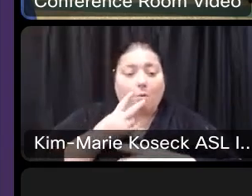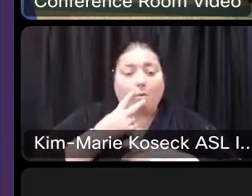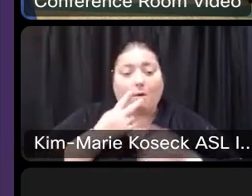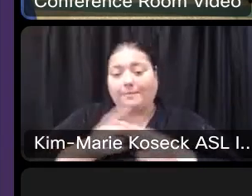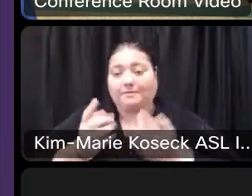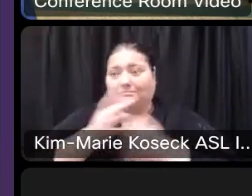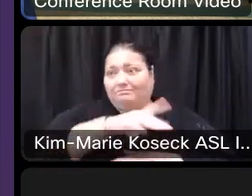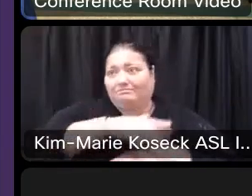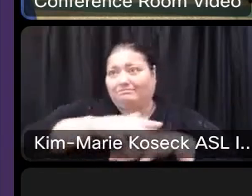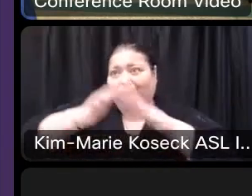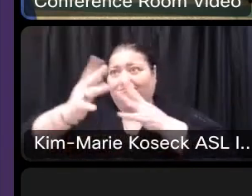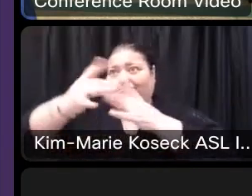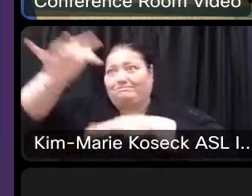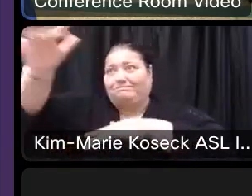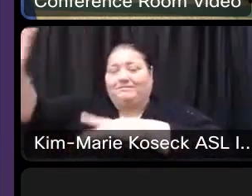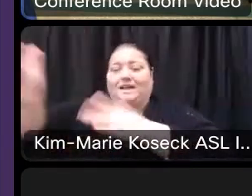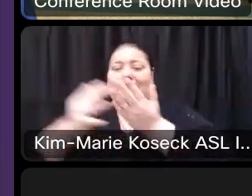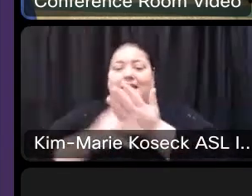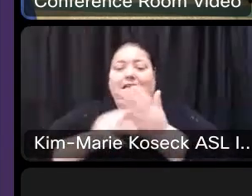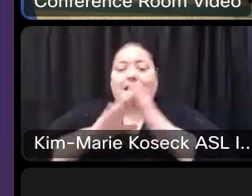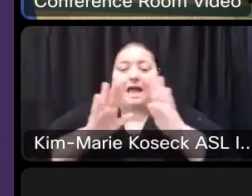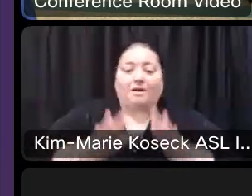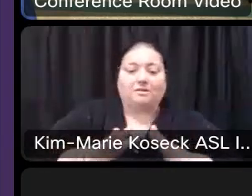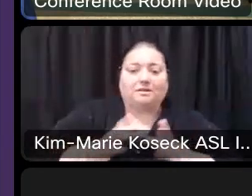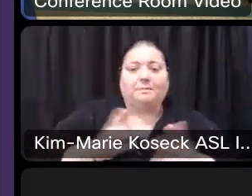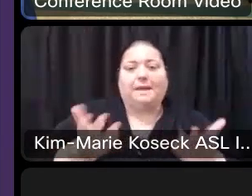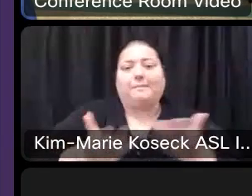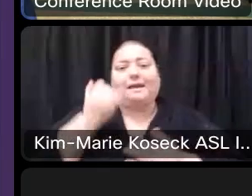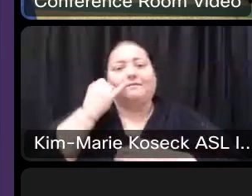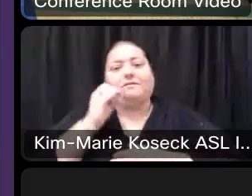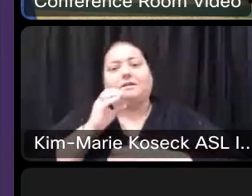that could cause huge problems. Or what if this person's on oxygen?